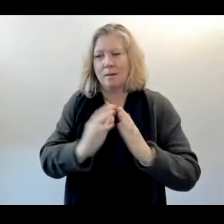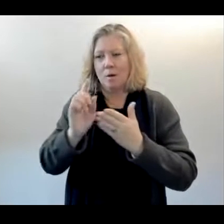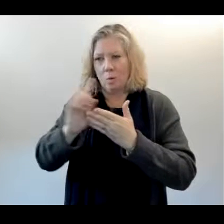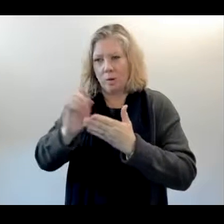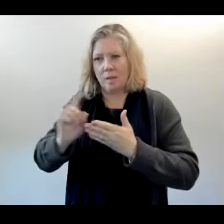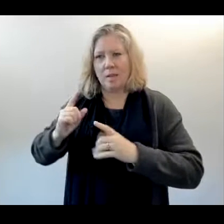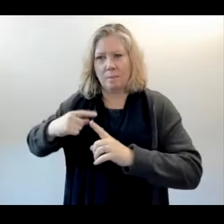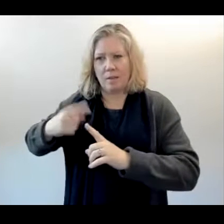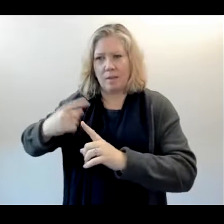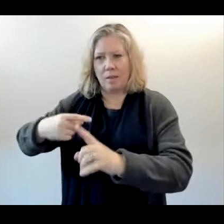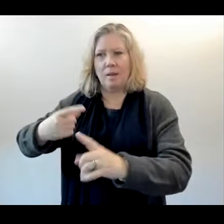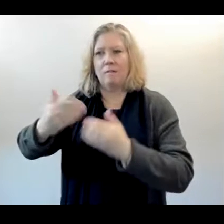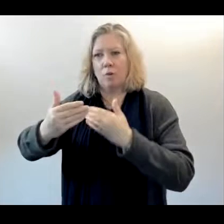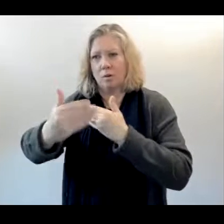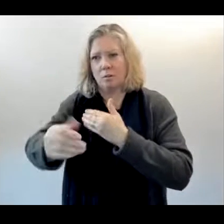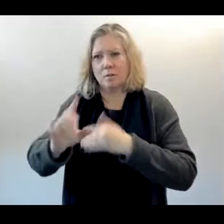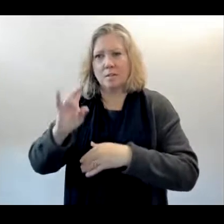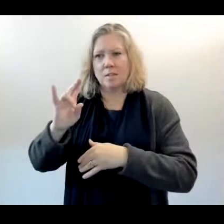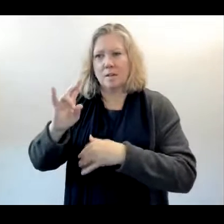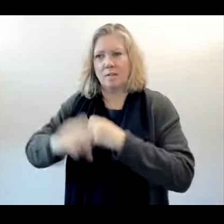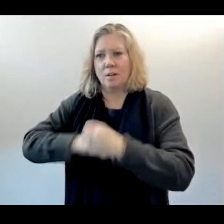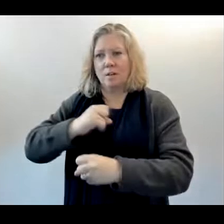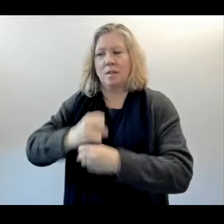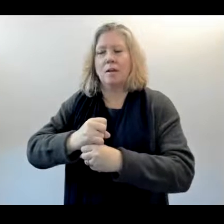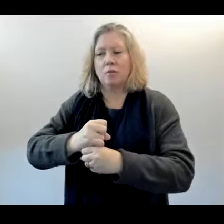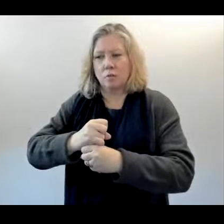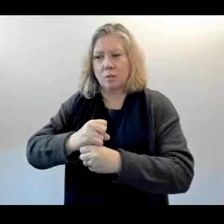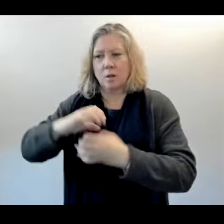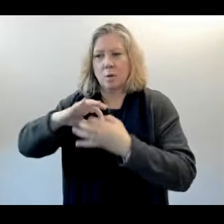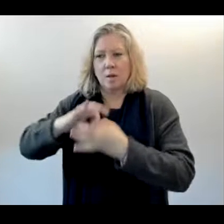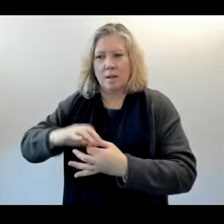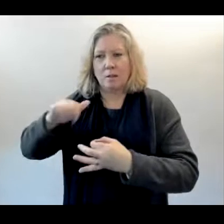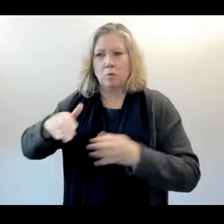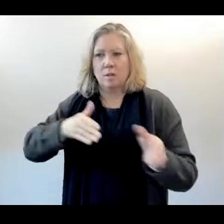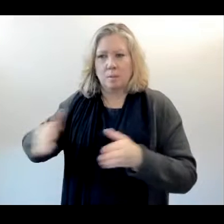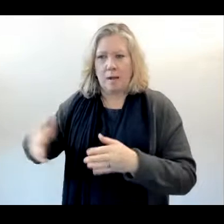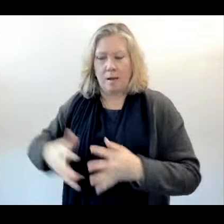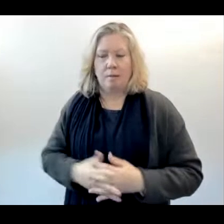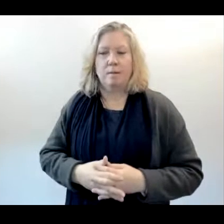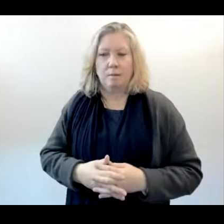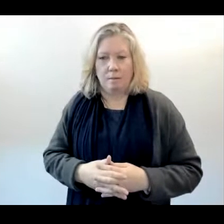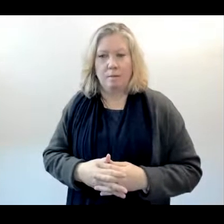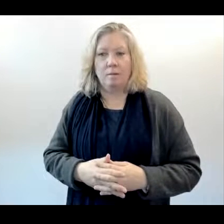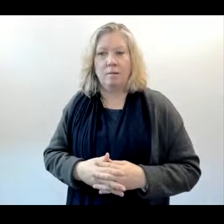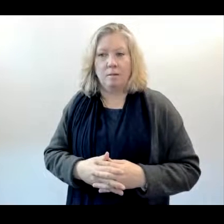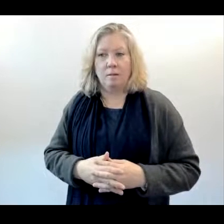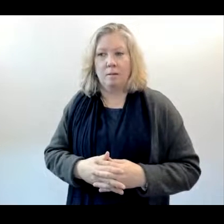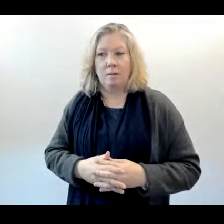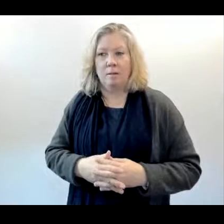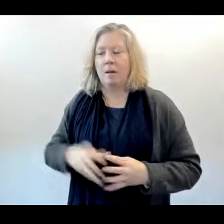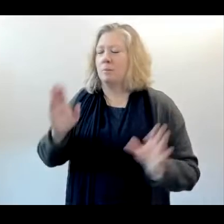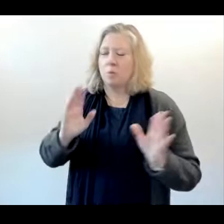monthly basis next 7 years to get this plan done, implementation done. I'm